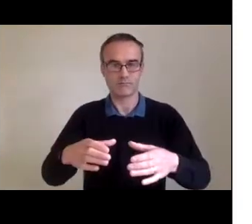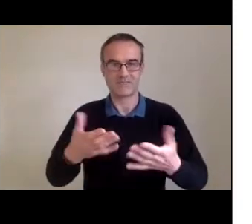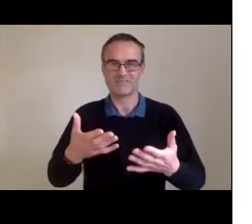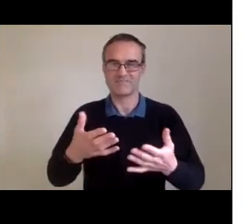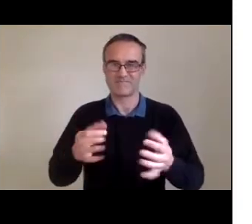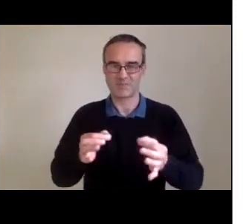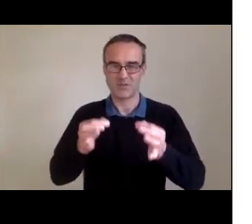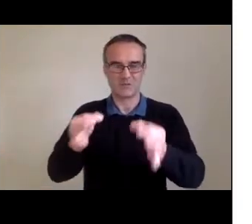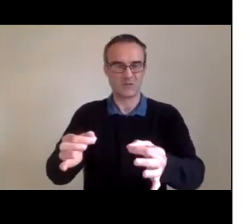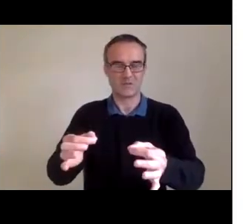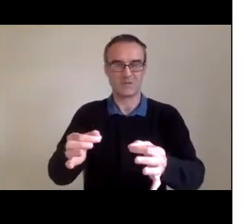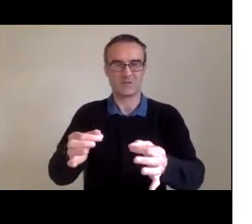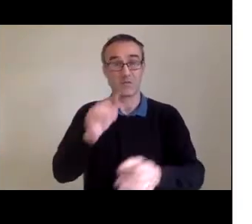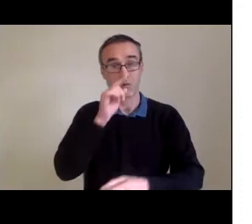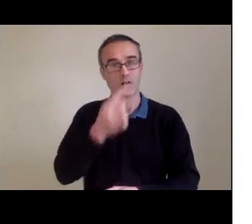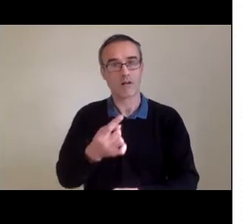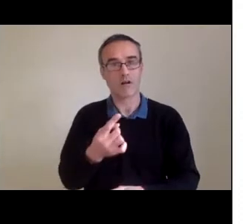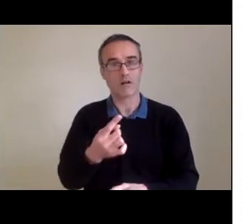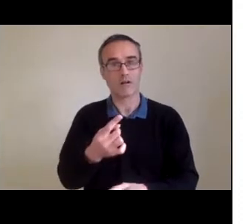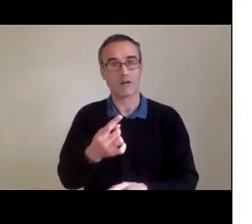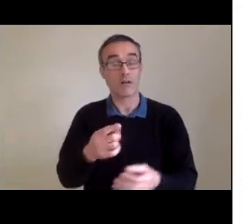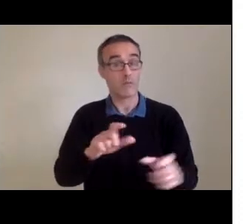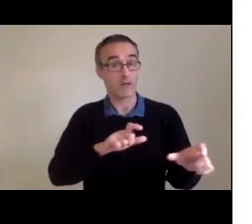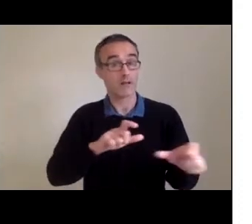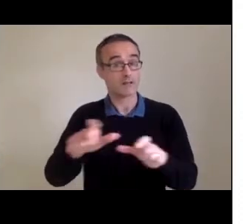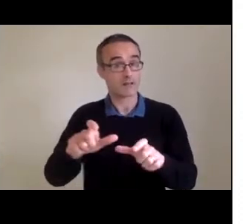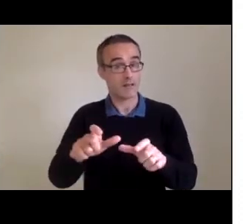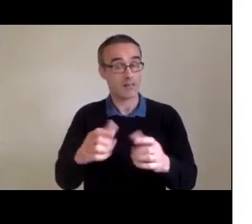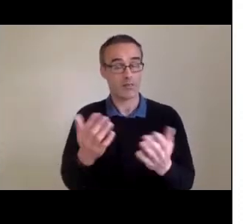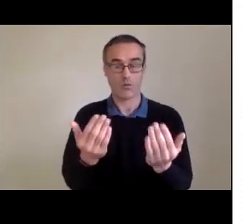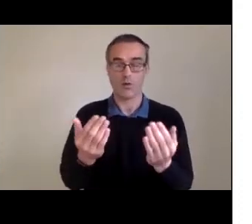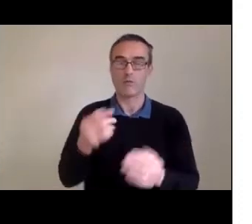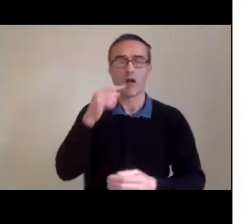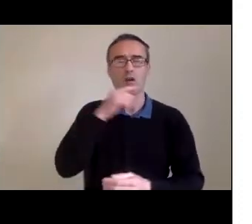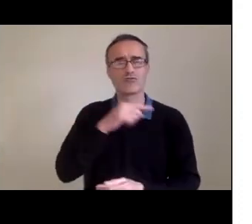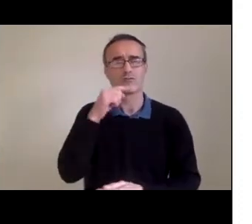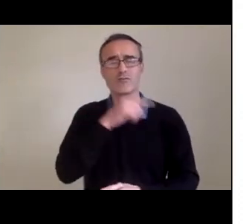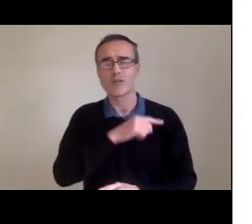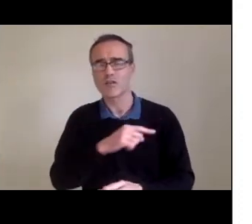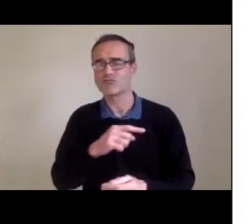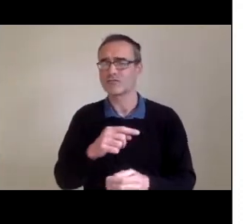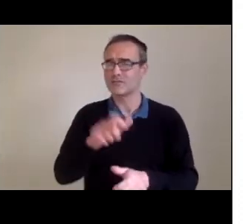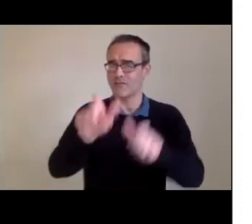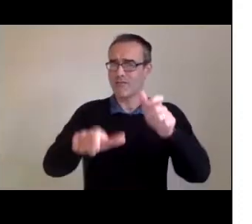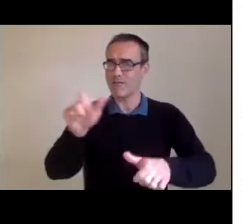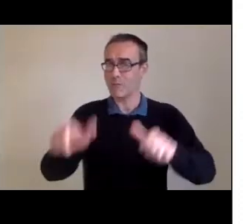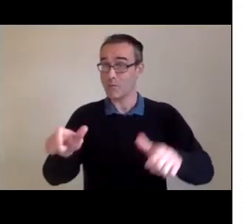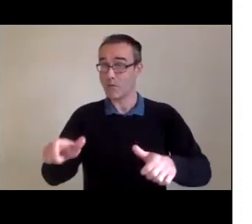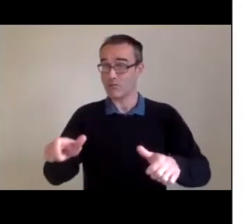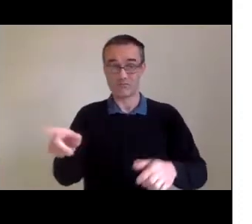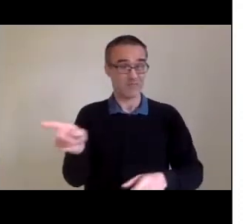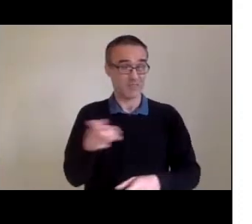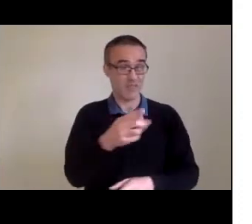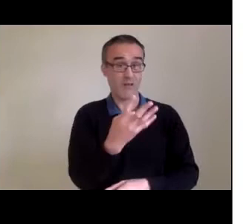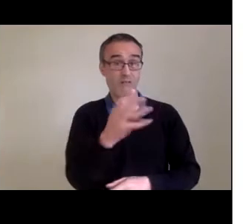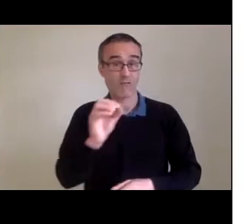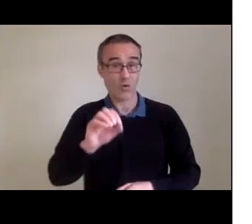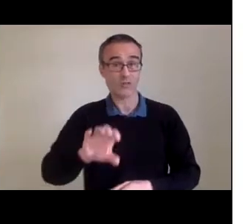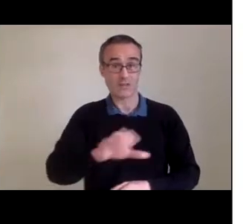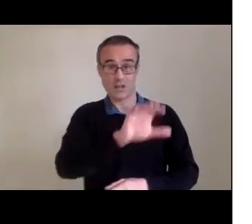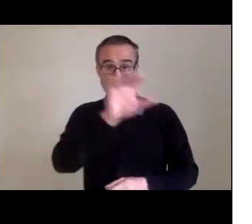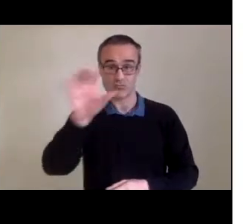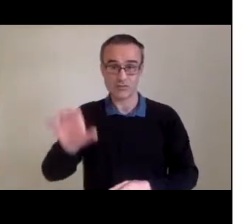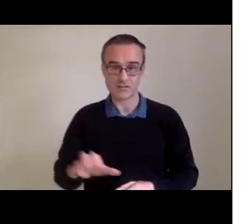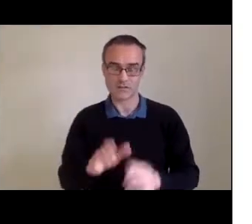postpone, but we still welcomed hundreds of delegates from 40 countries to participate in a hugely fulfilling